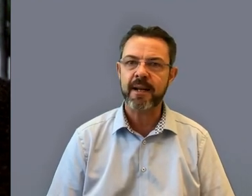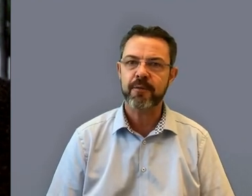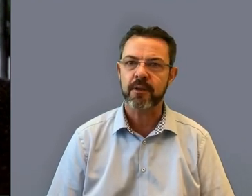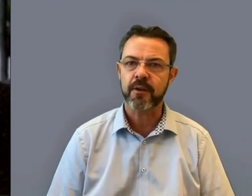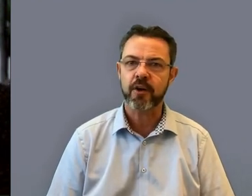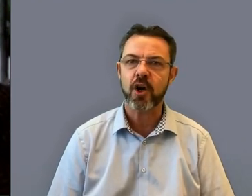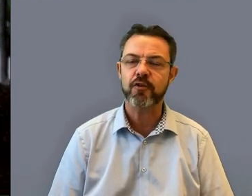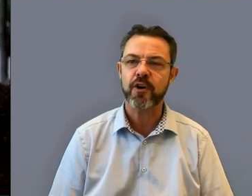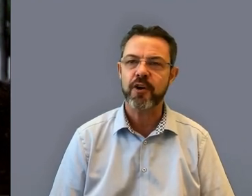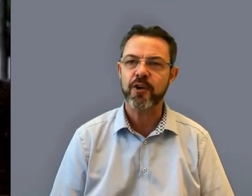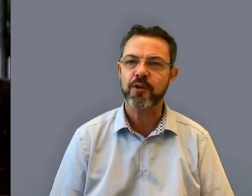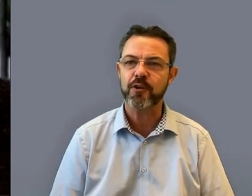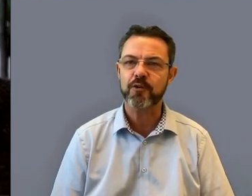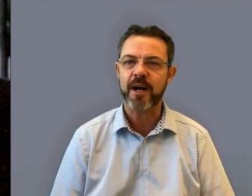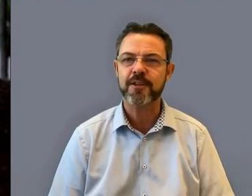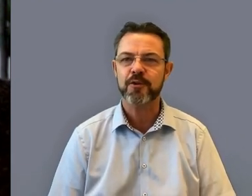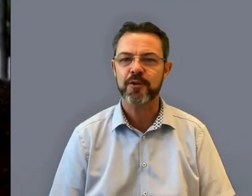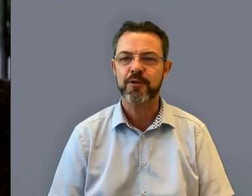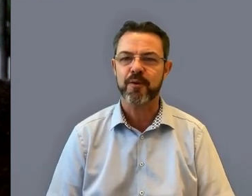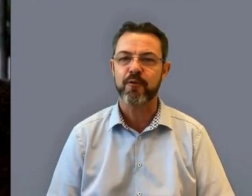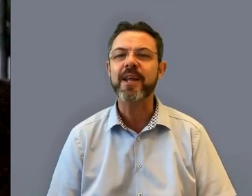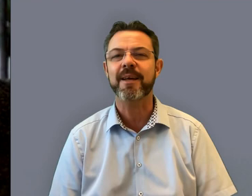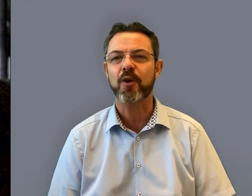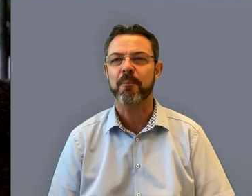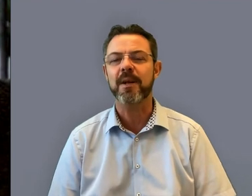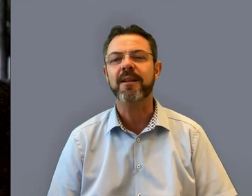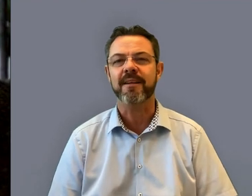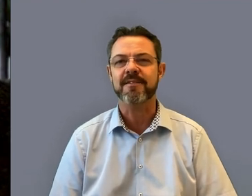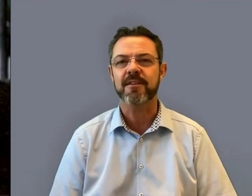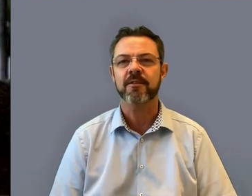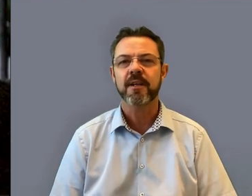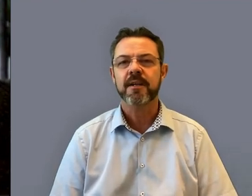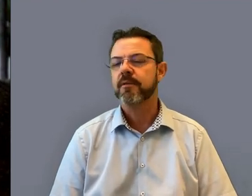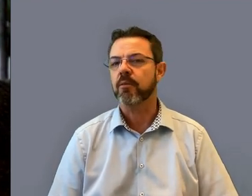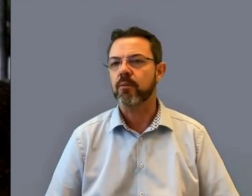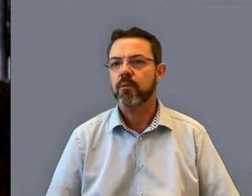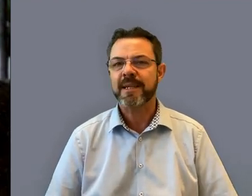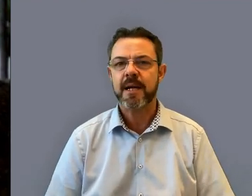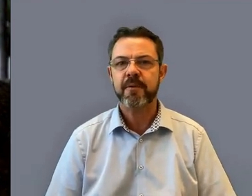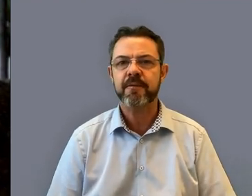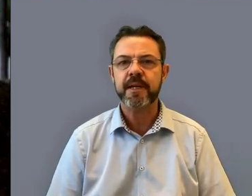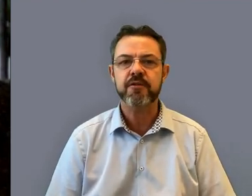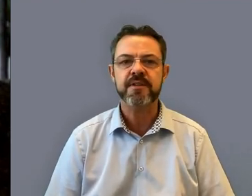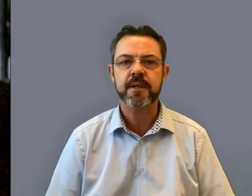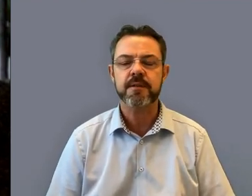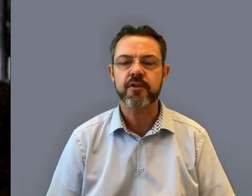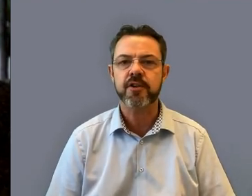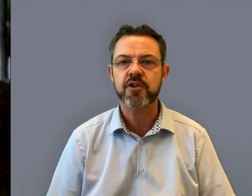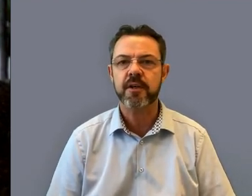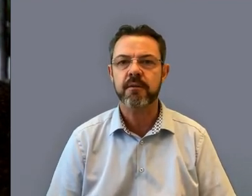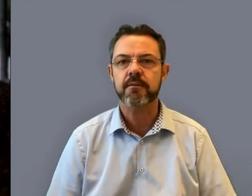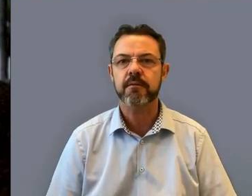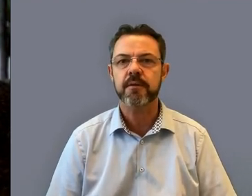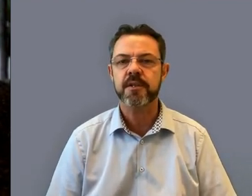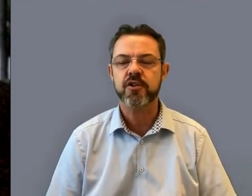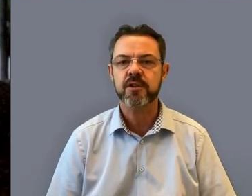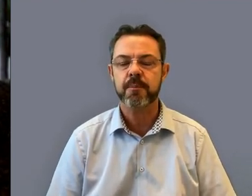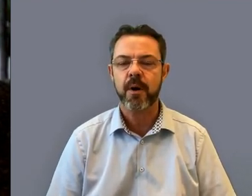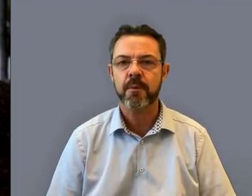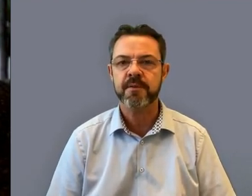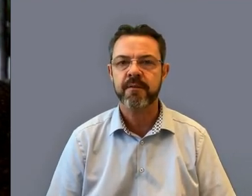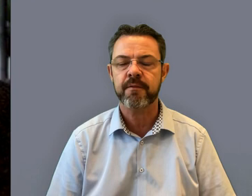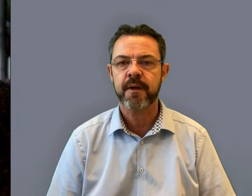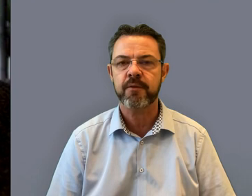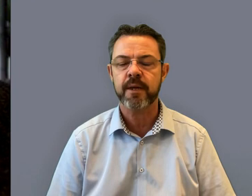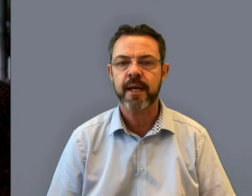a new landfill. On the contrary, you try to avoid them completely. So what type of interesting strategic decisions